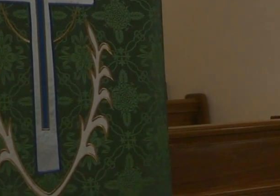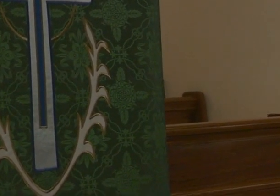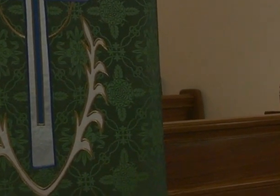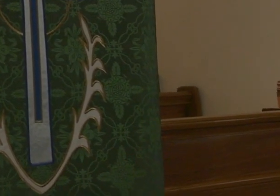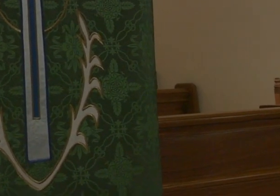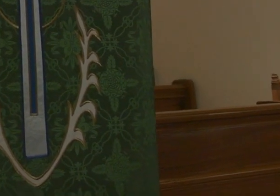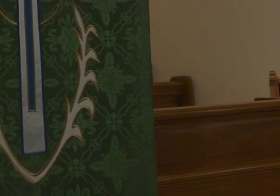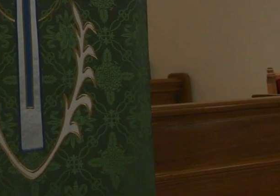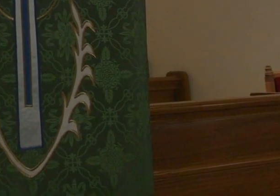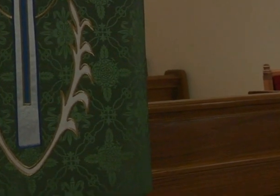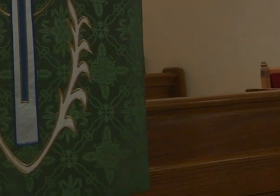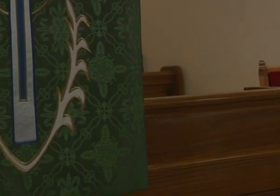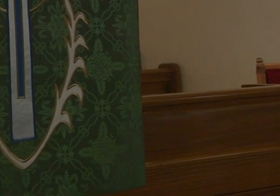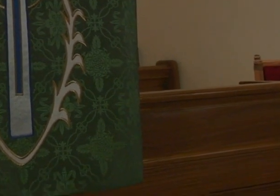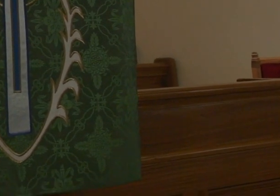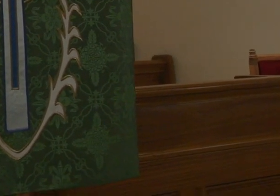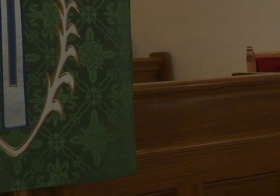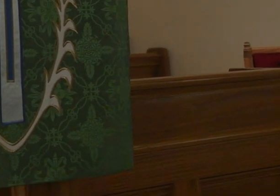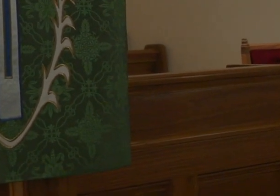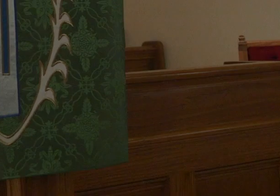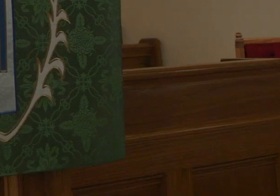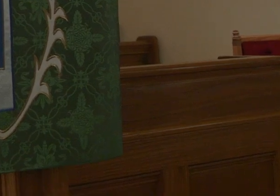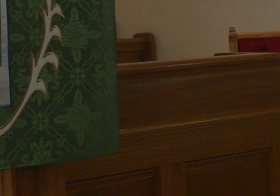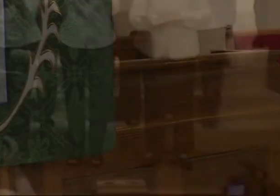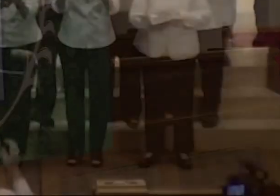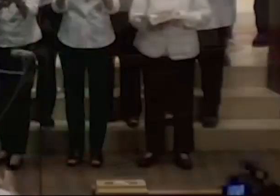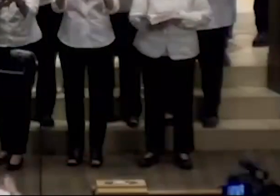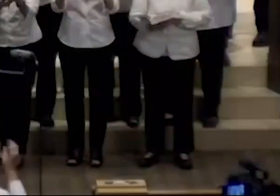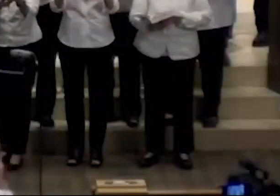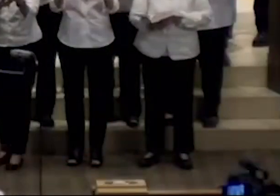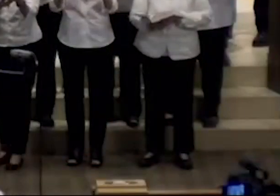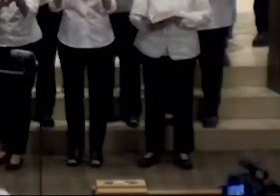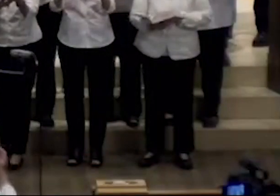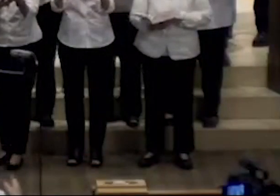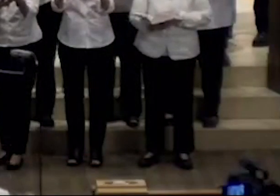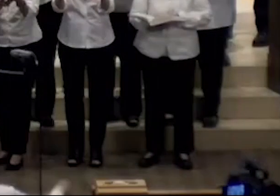The service will begin with this opening hymn.